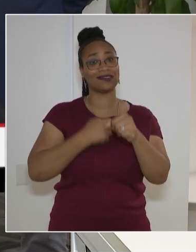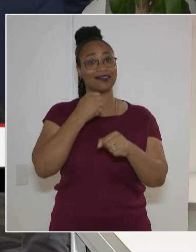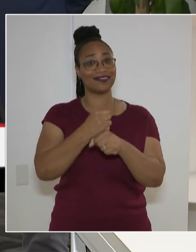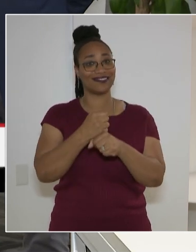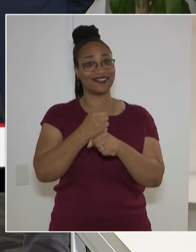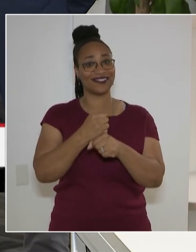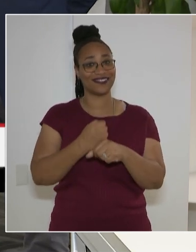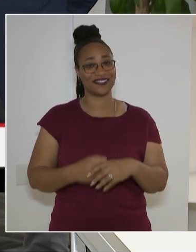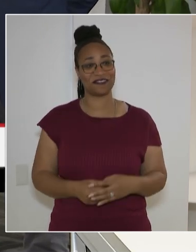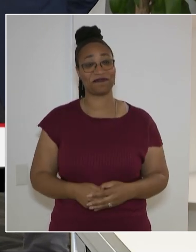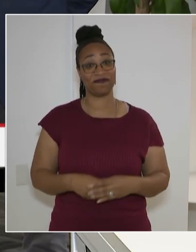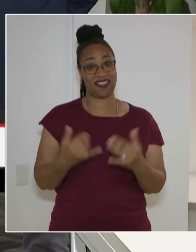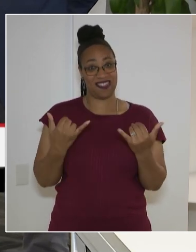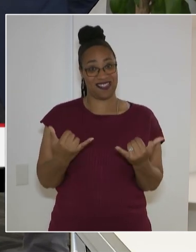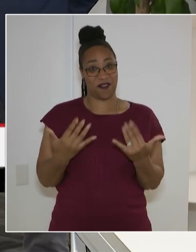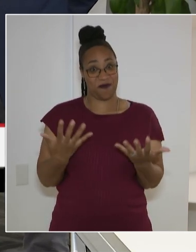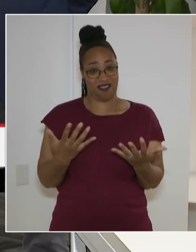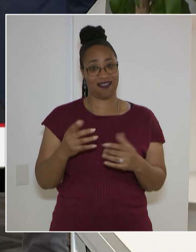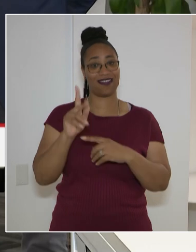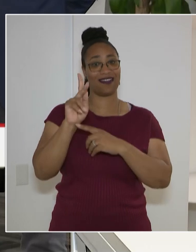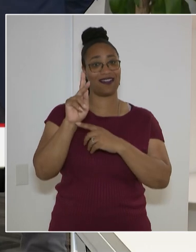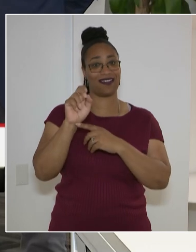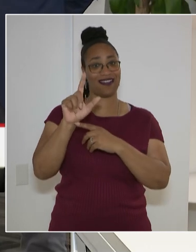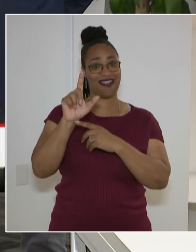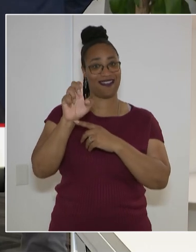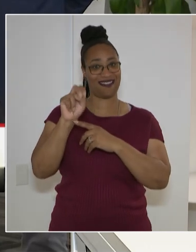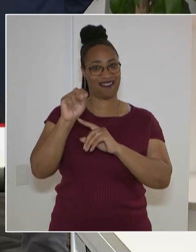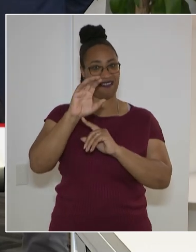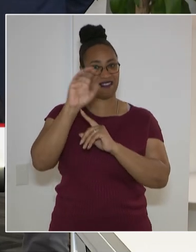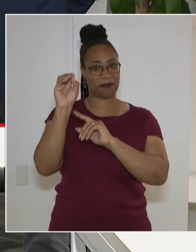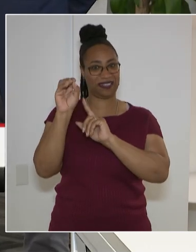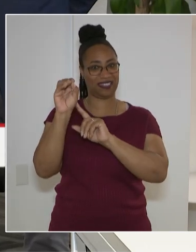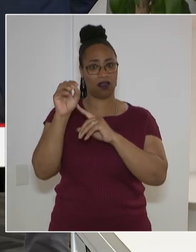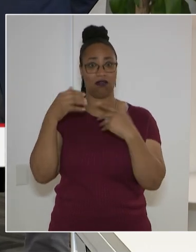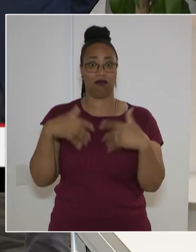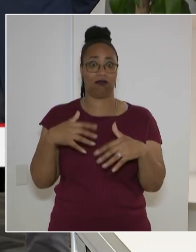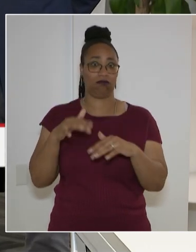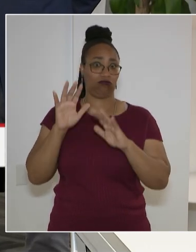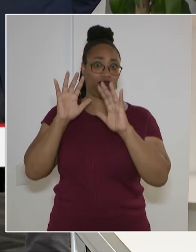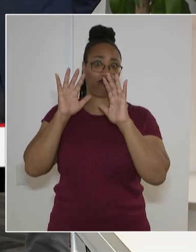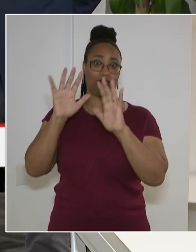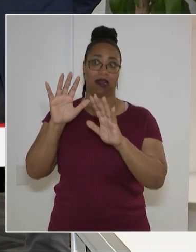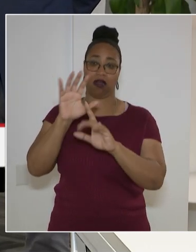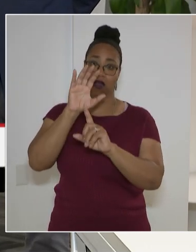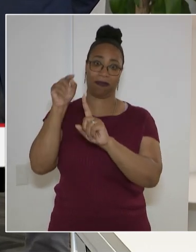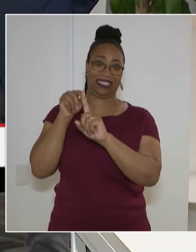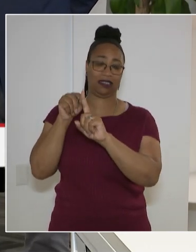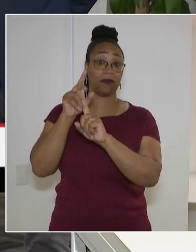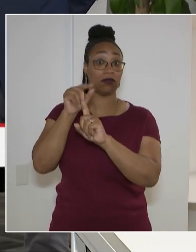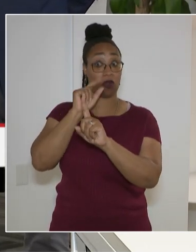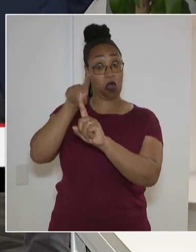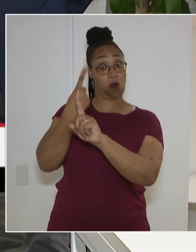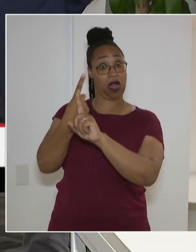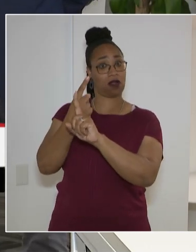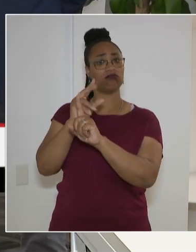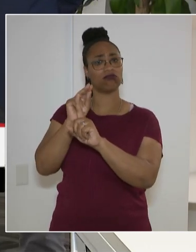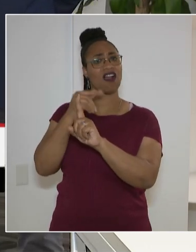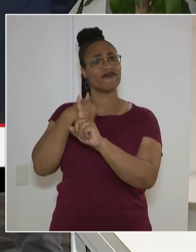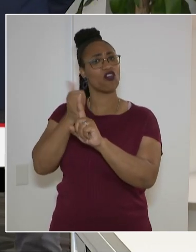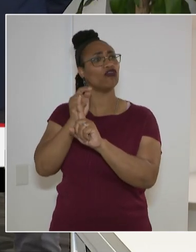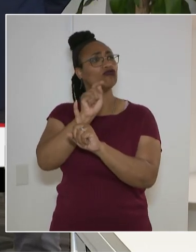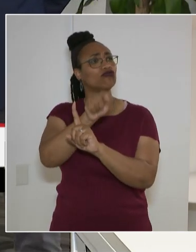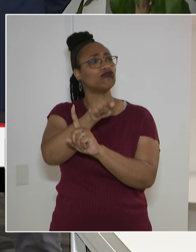Kellen today, and it's great news, is not the only company that has opened in the district or expanded